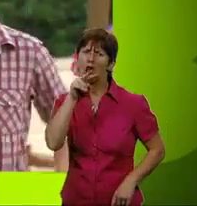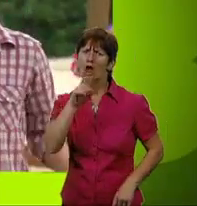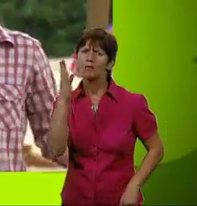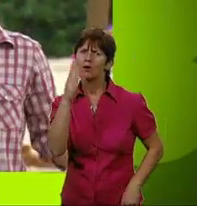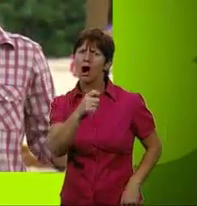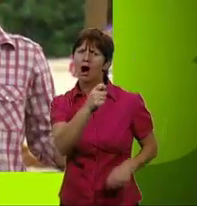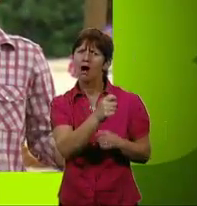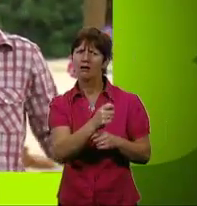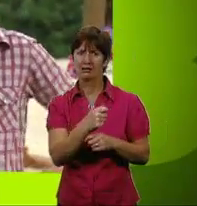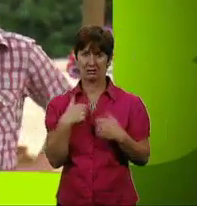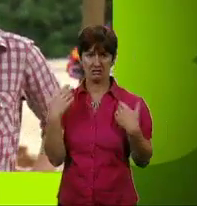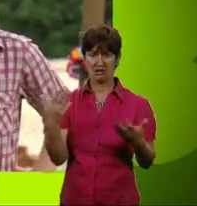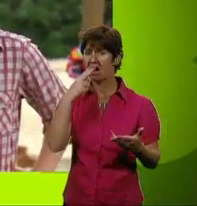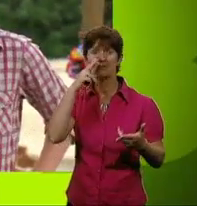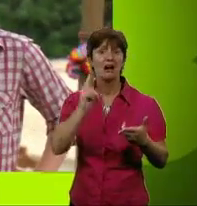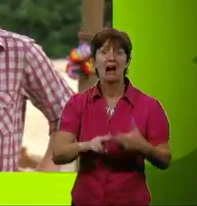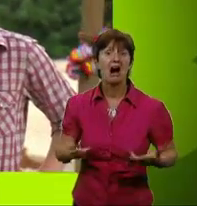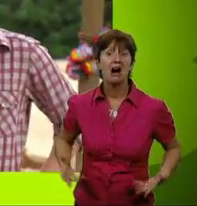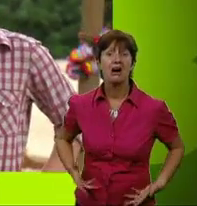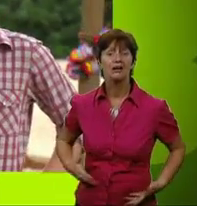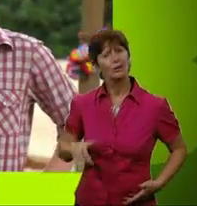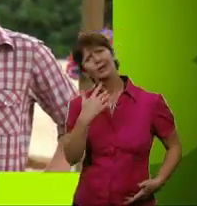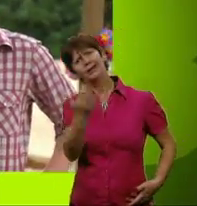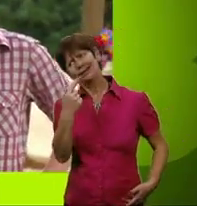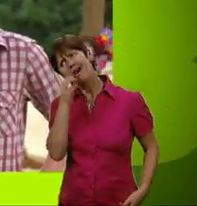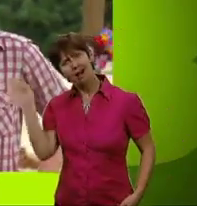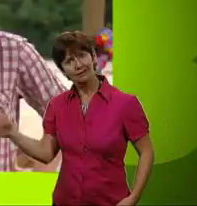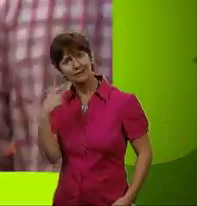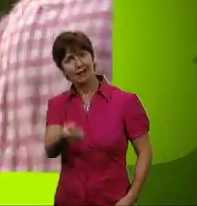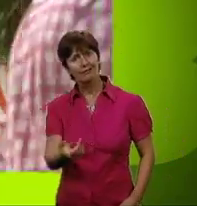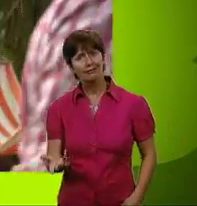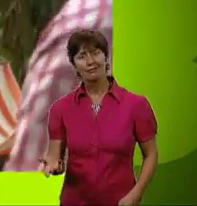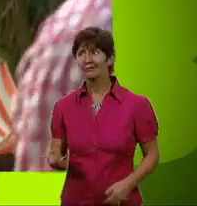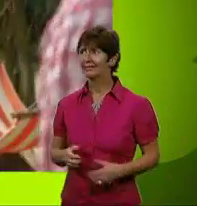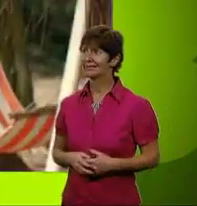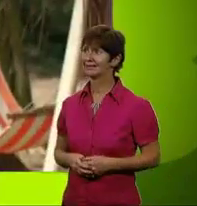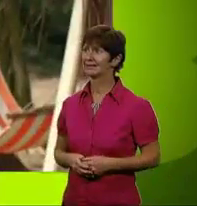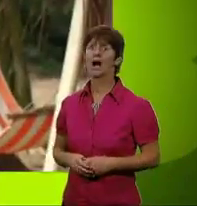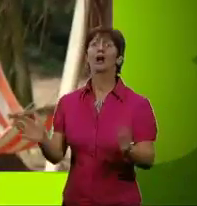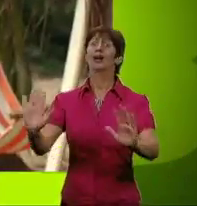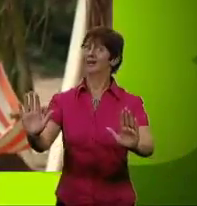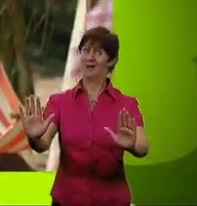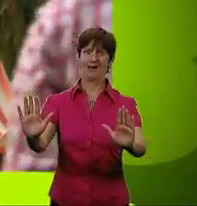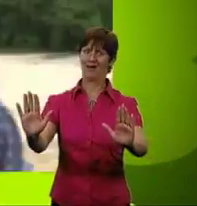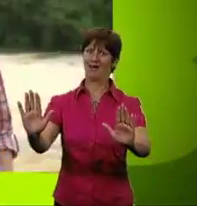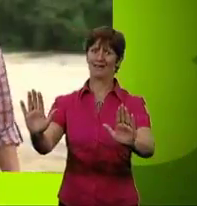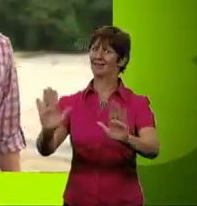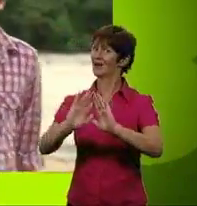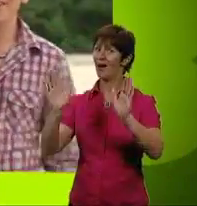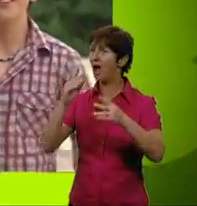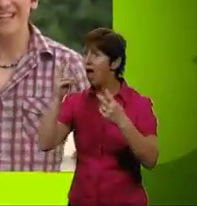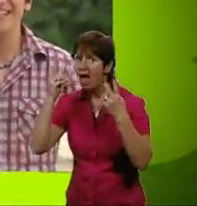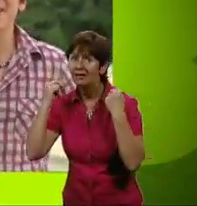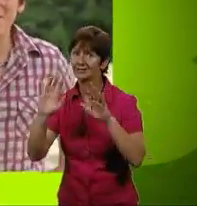mirror? Don't know, don't care. Why don't you come in and ask her? Oh, no. I'm not falling for that